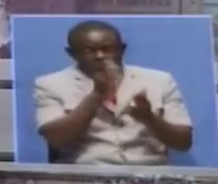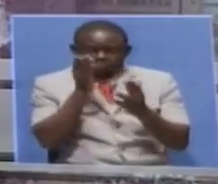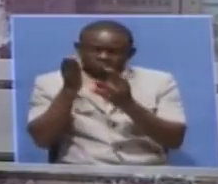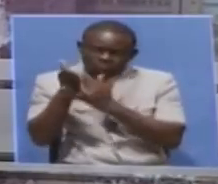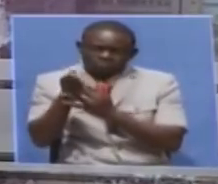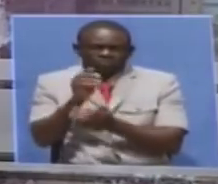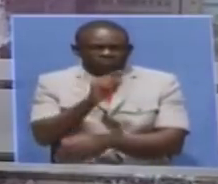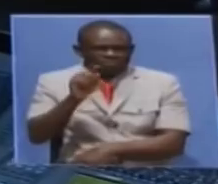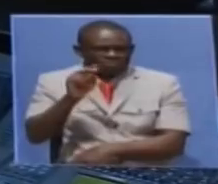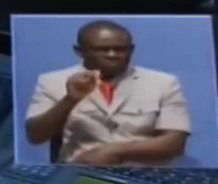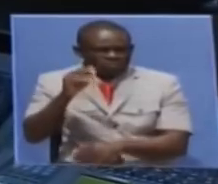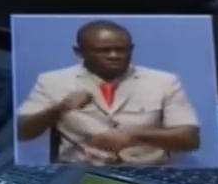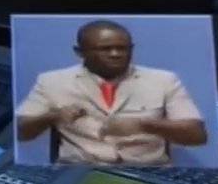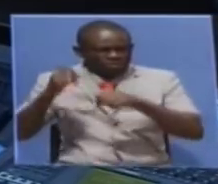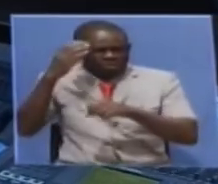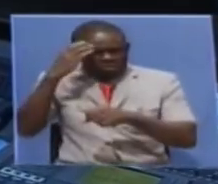more in the following report.